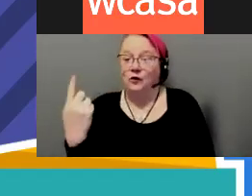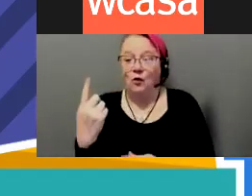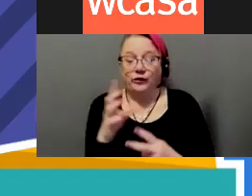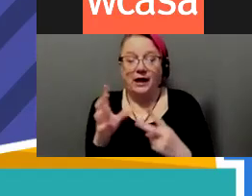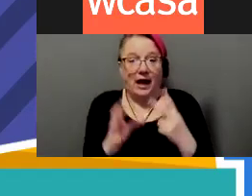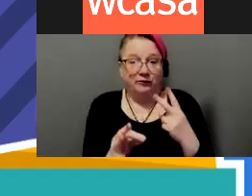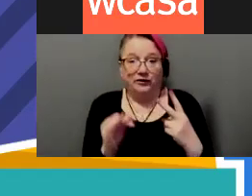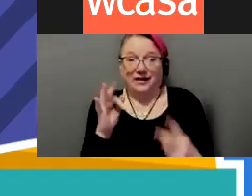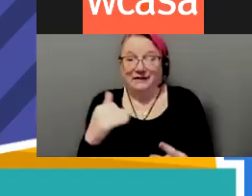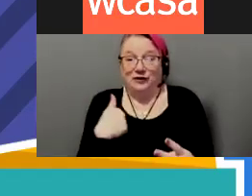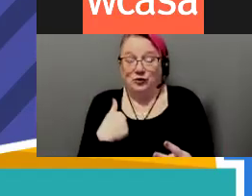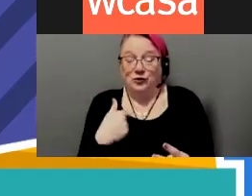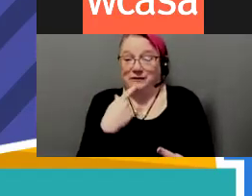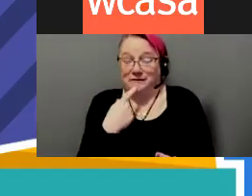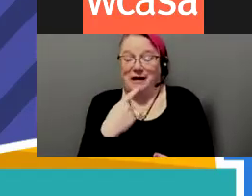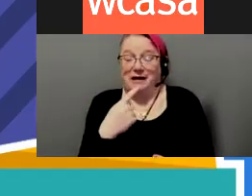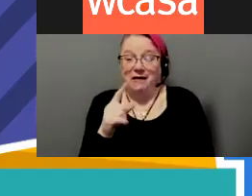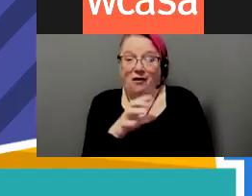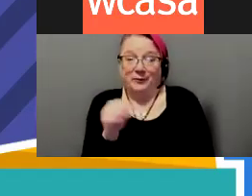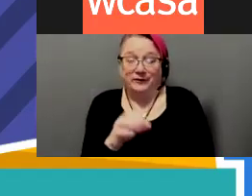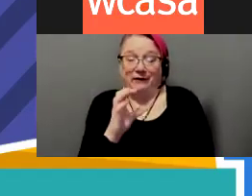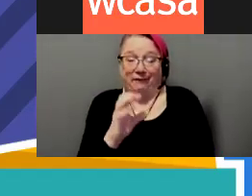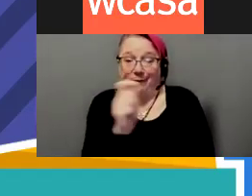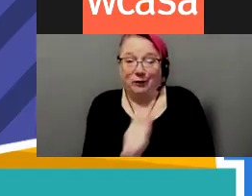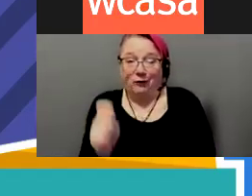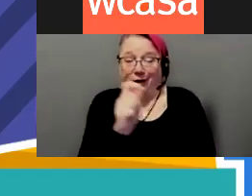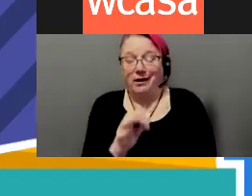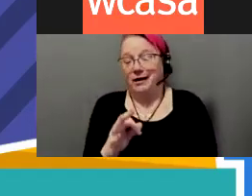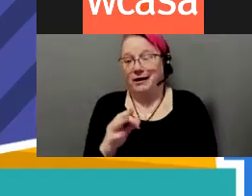claim copyright. So if the photo was taken by the perpetrator,